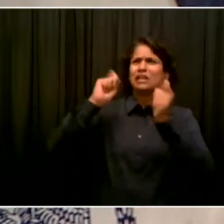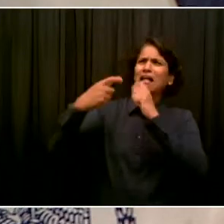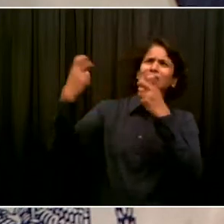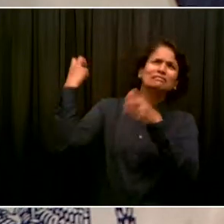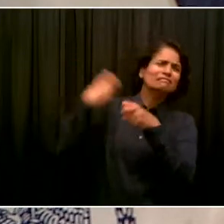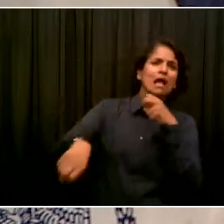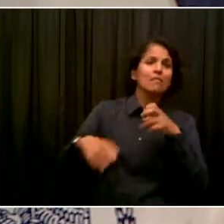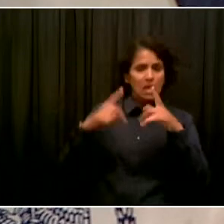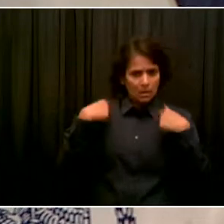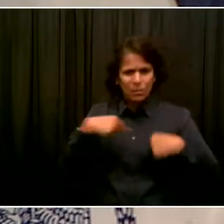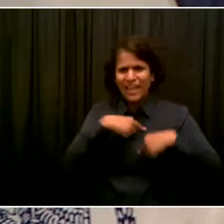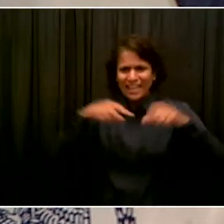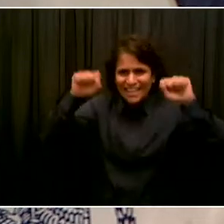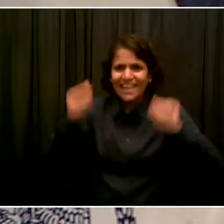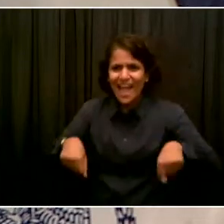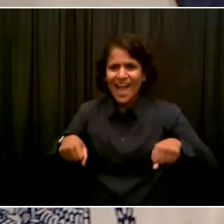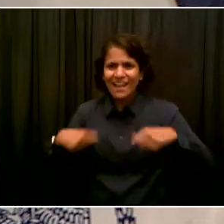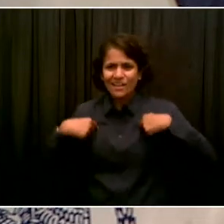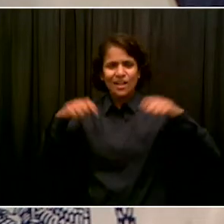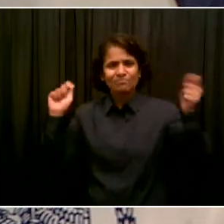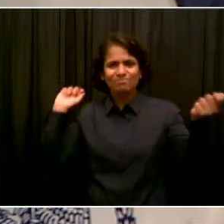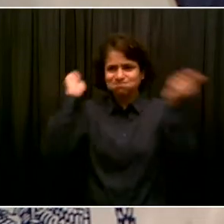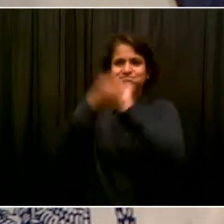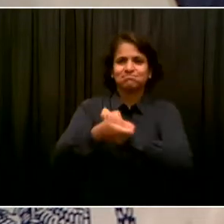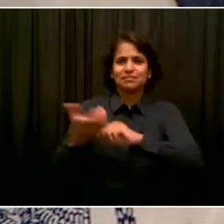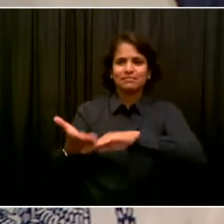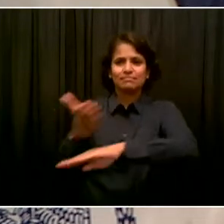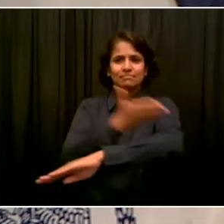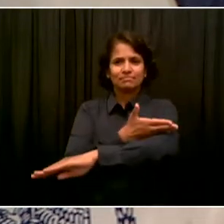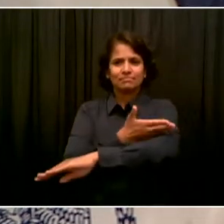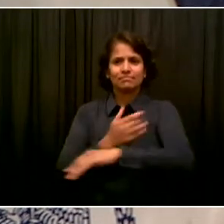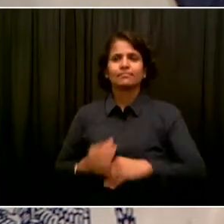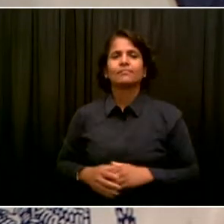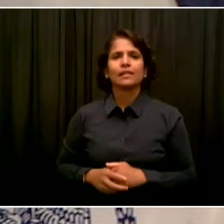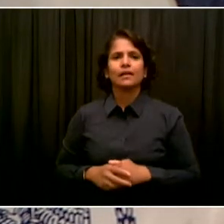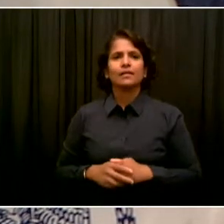Our next question goes to Michelle from the Associated Press.